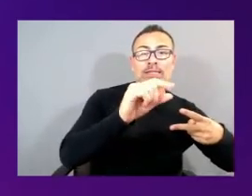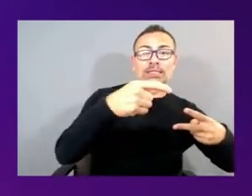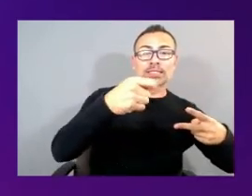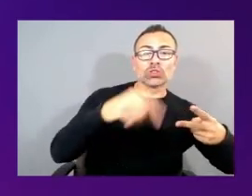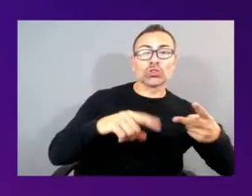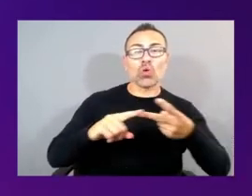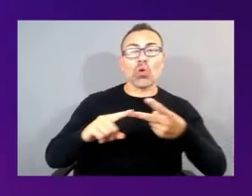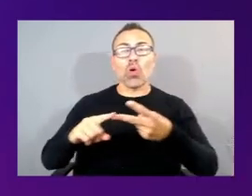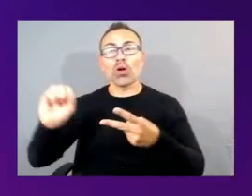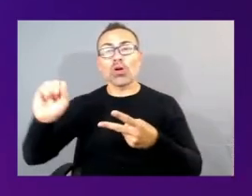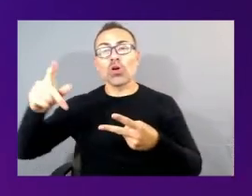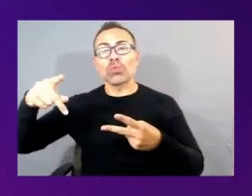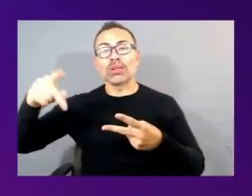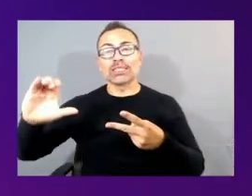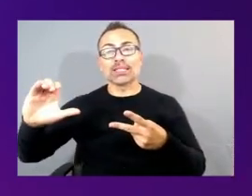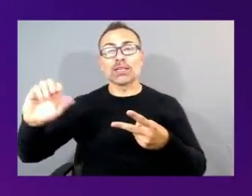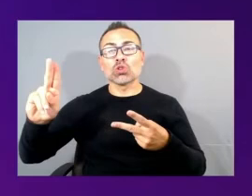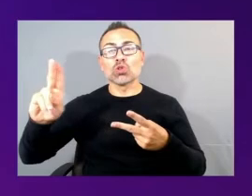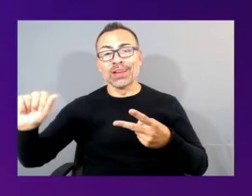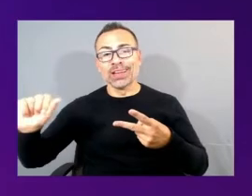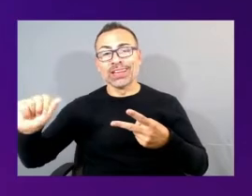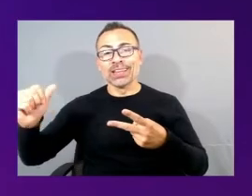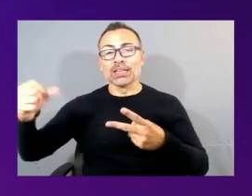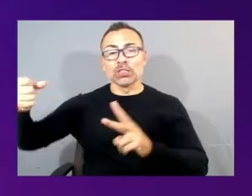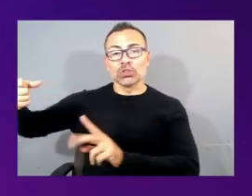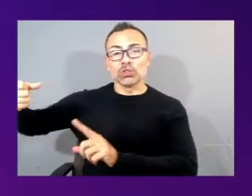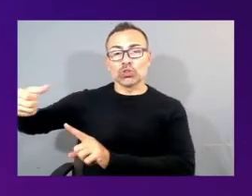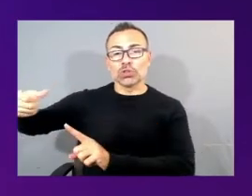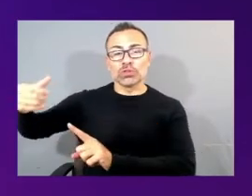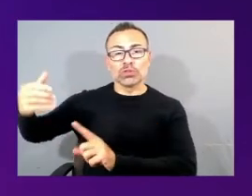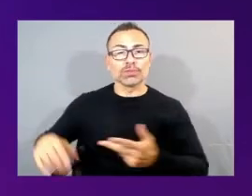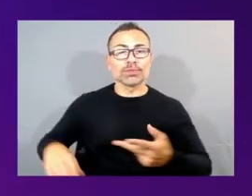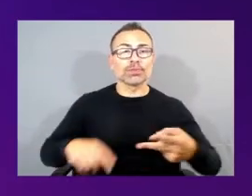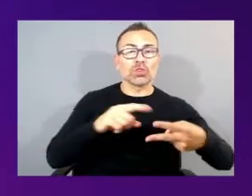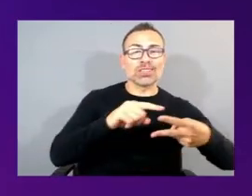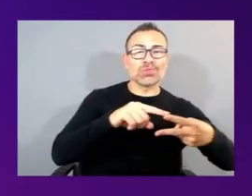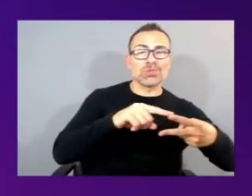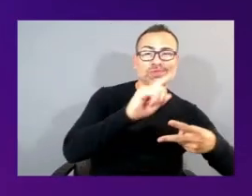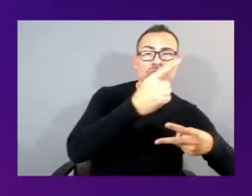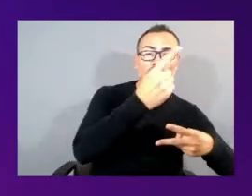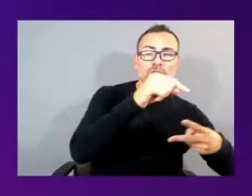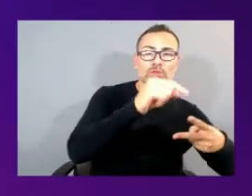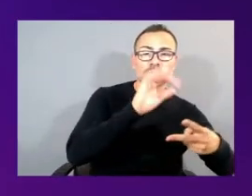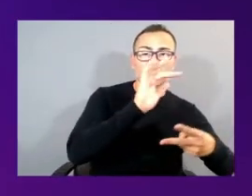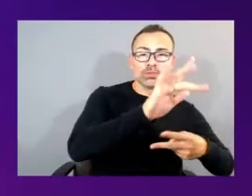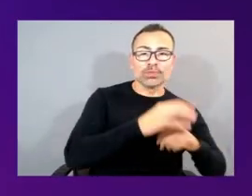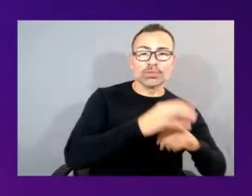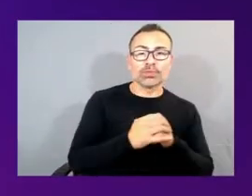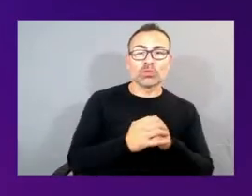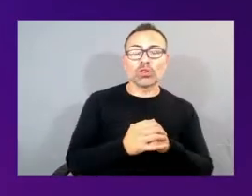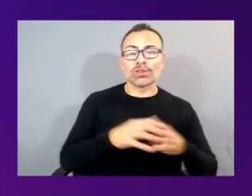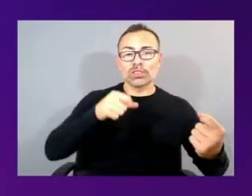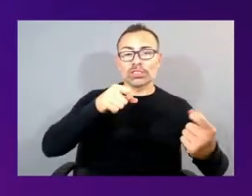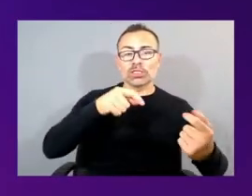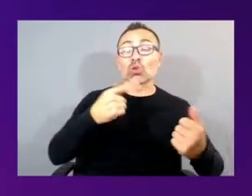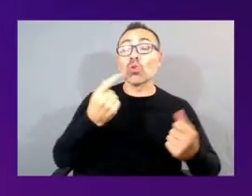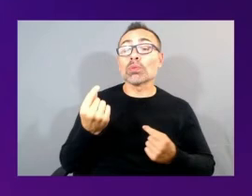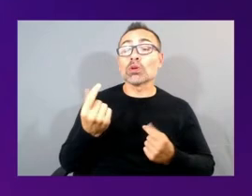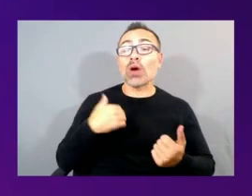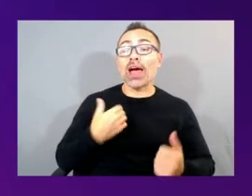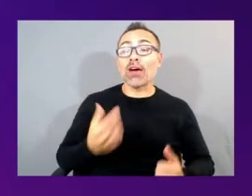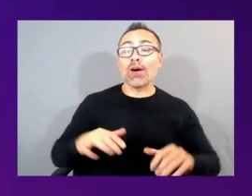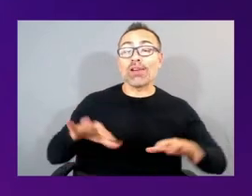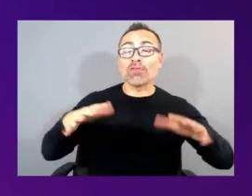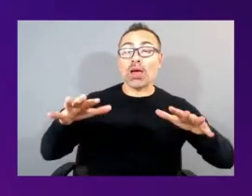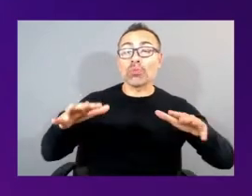case, we go with directly connected sensors. And what I'm doing now is connecting one vibration sensor to it, which will